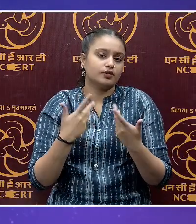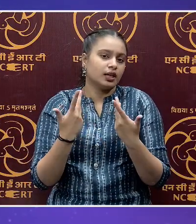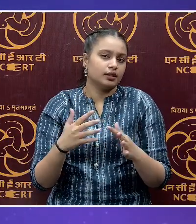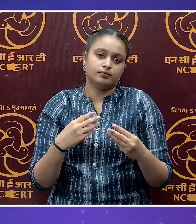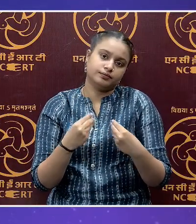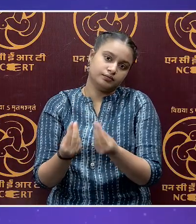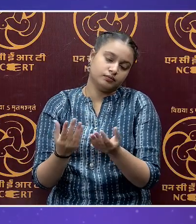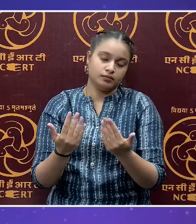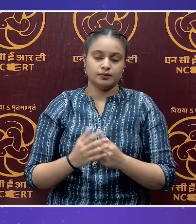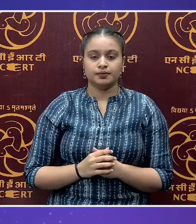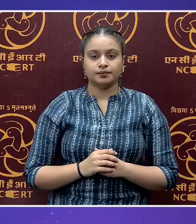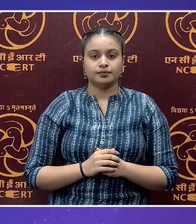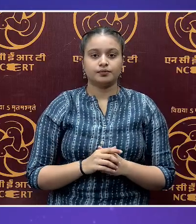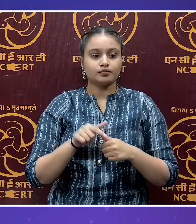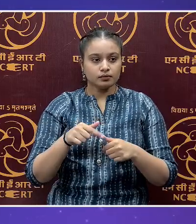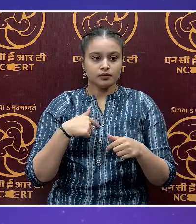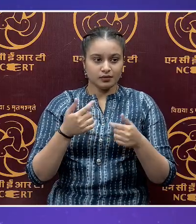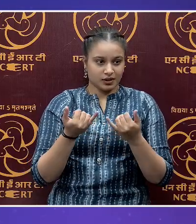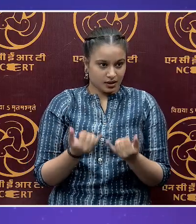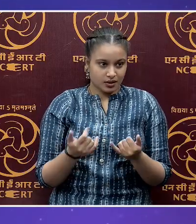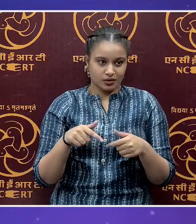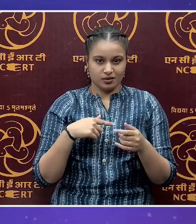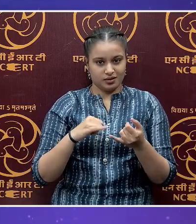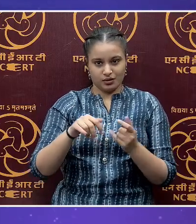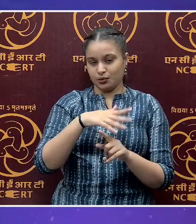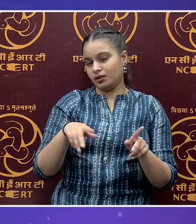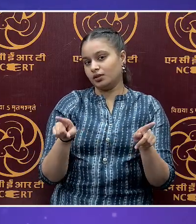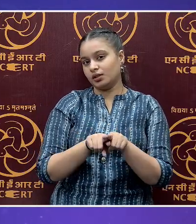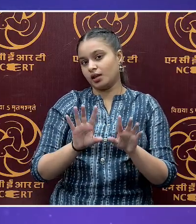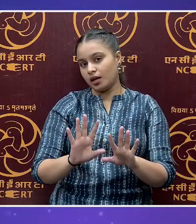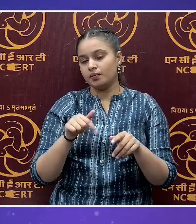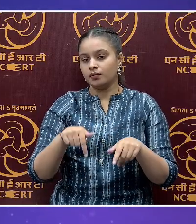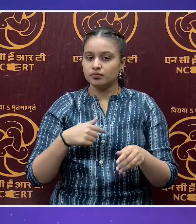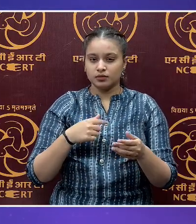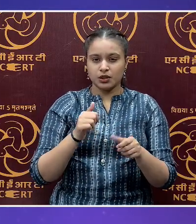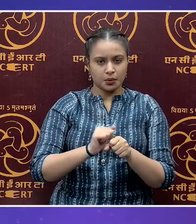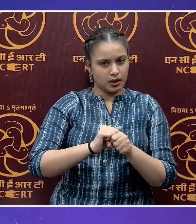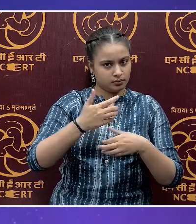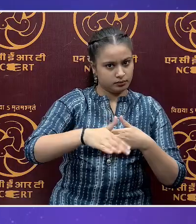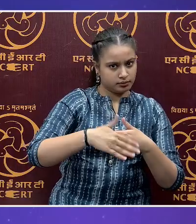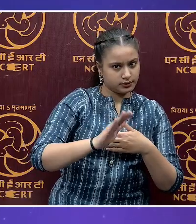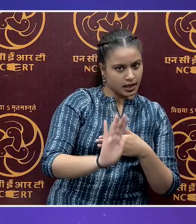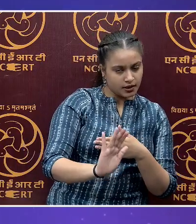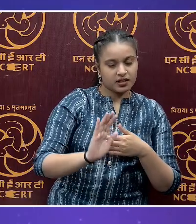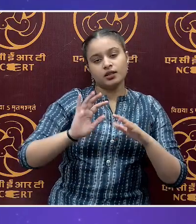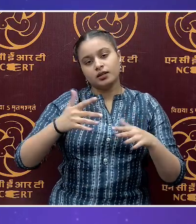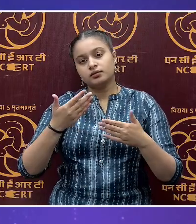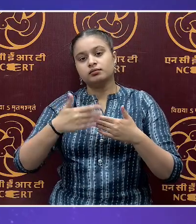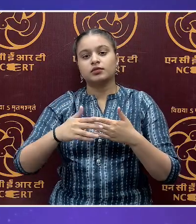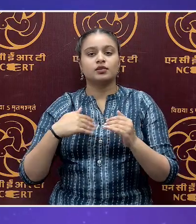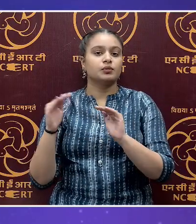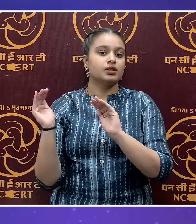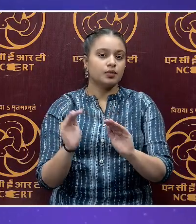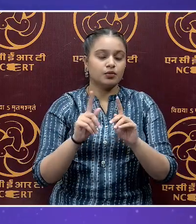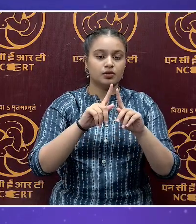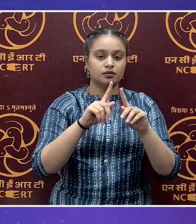on immediate basis. So presently this is the situations right now we are handling, and we have continuous support from the